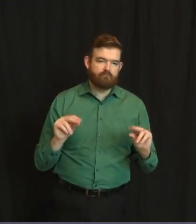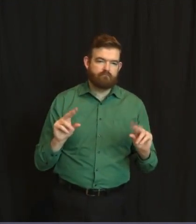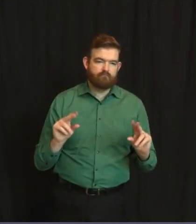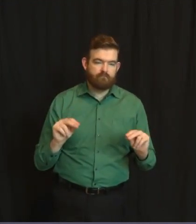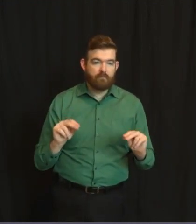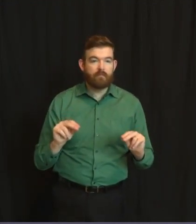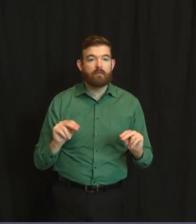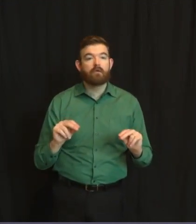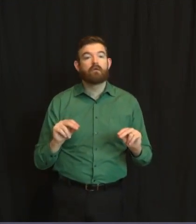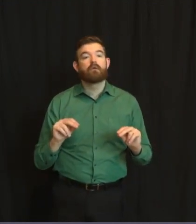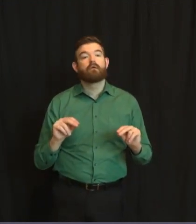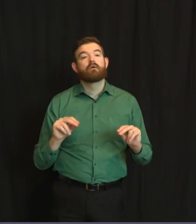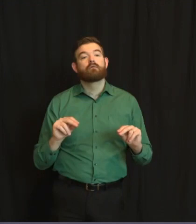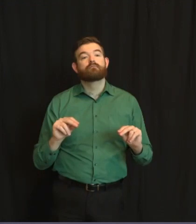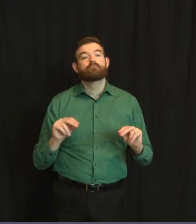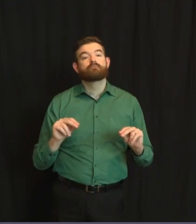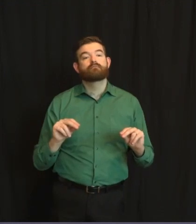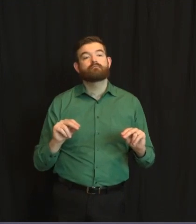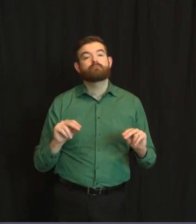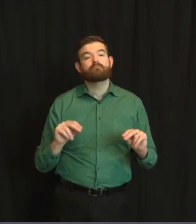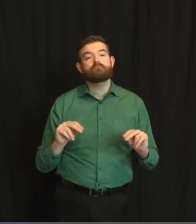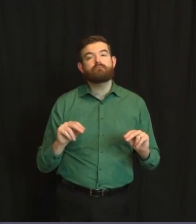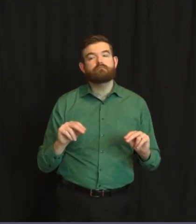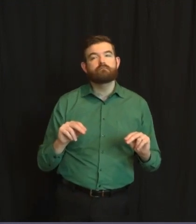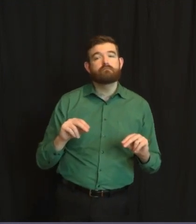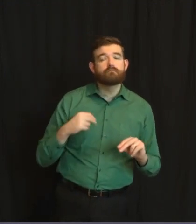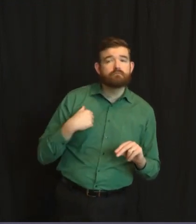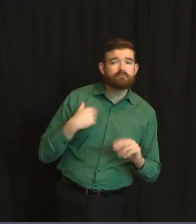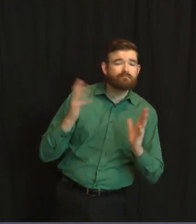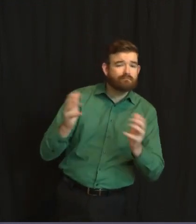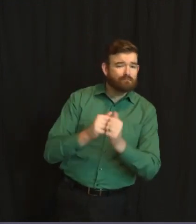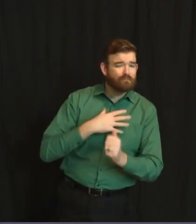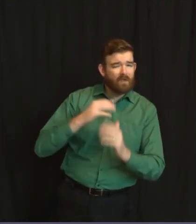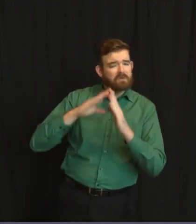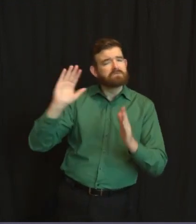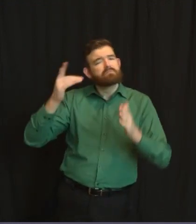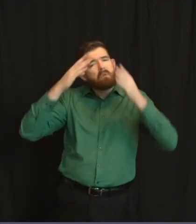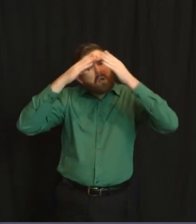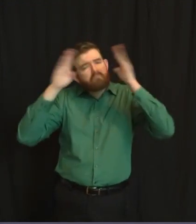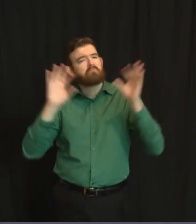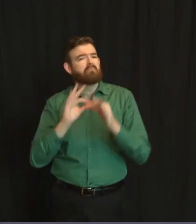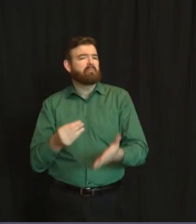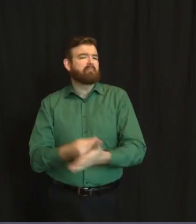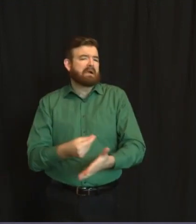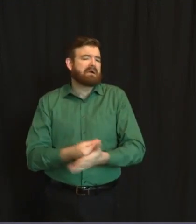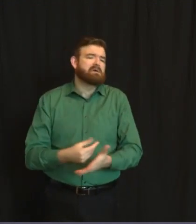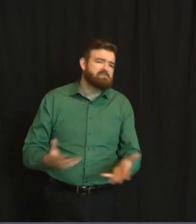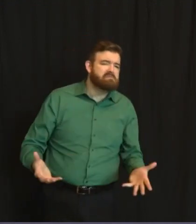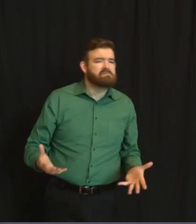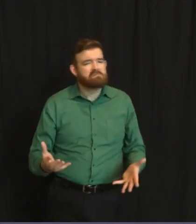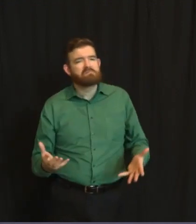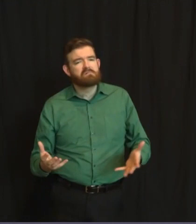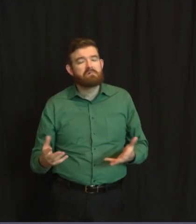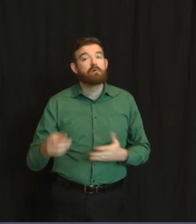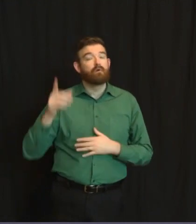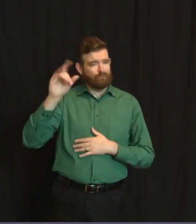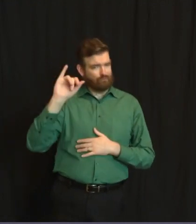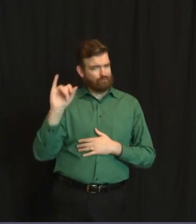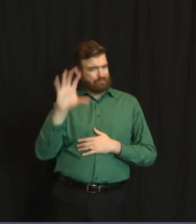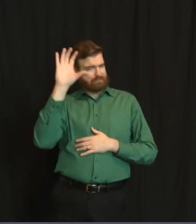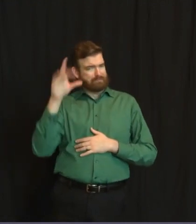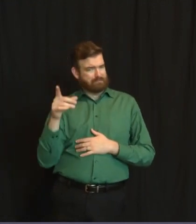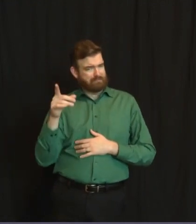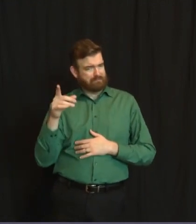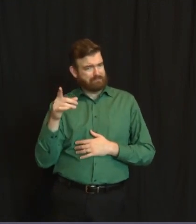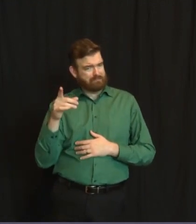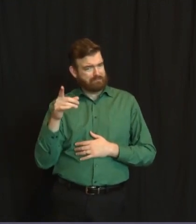was certainly open. I hadn't seen that in Jersey City. I would just say this, and Mayor Fulop is doing a great job.